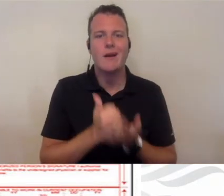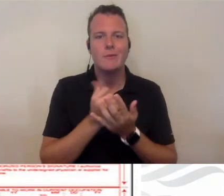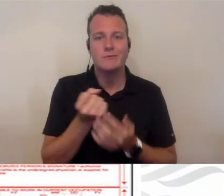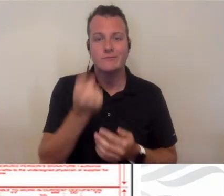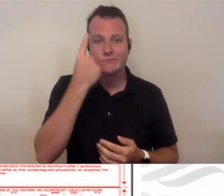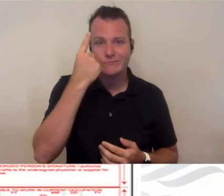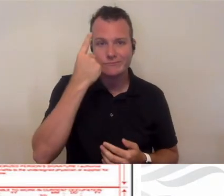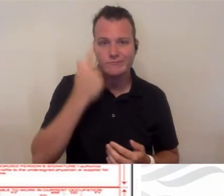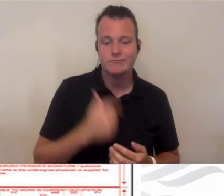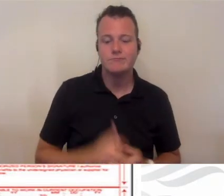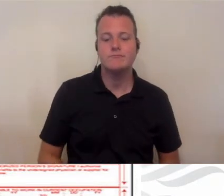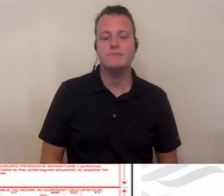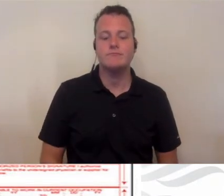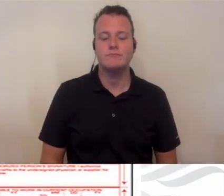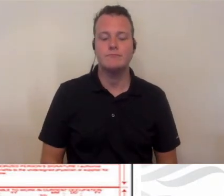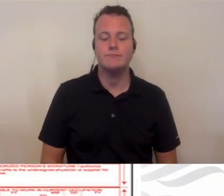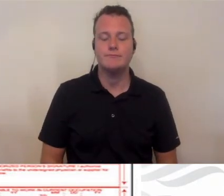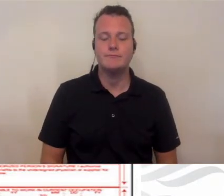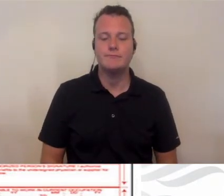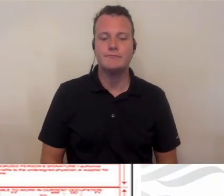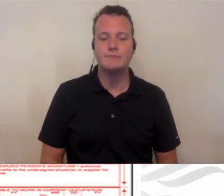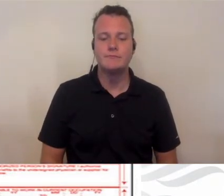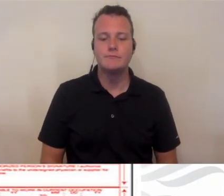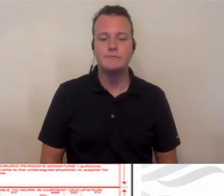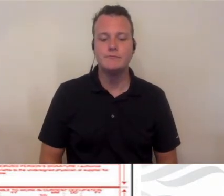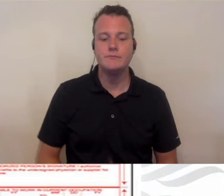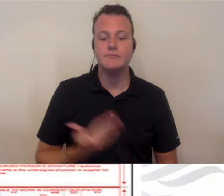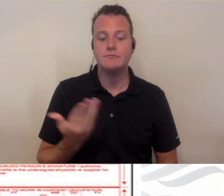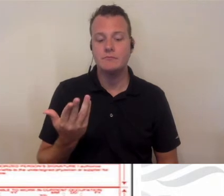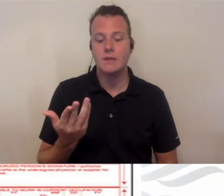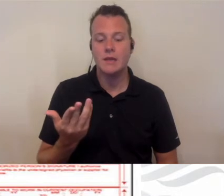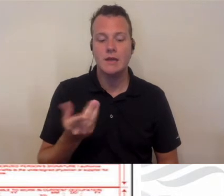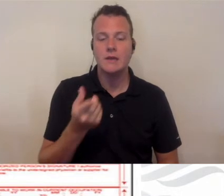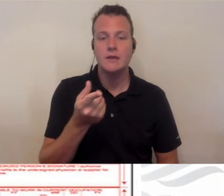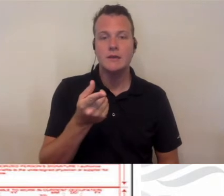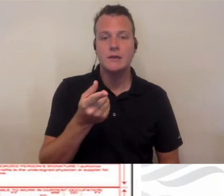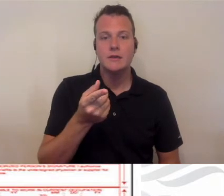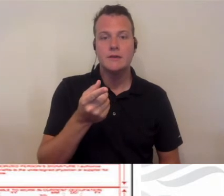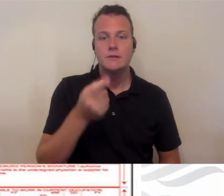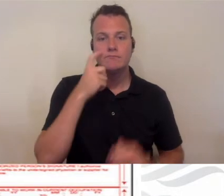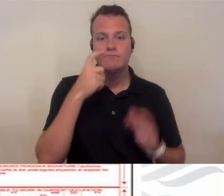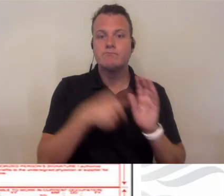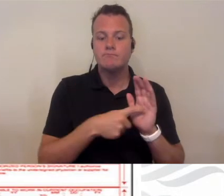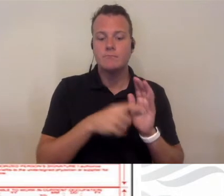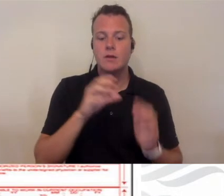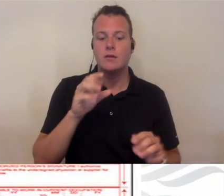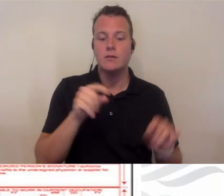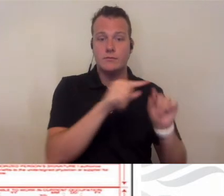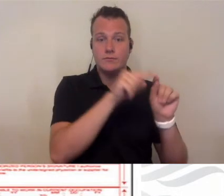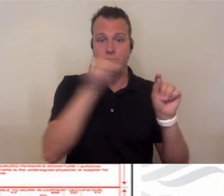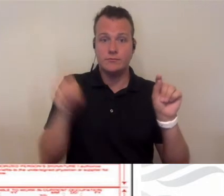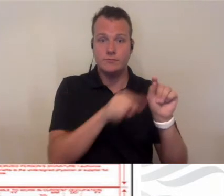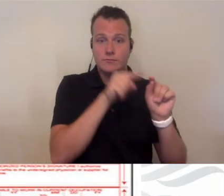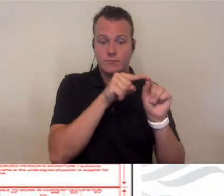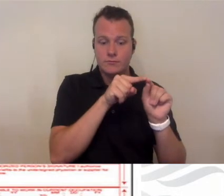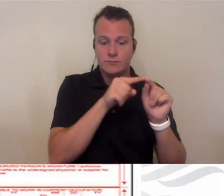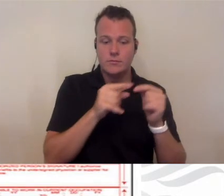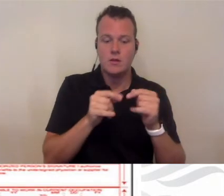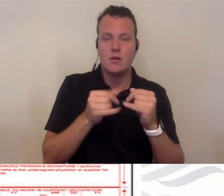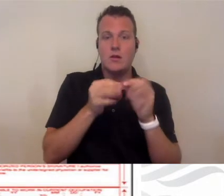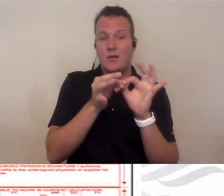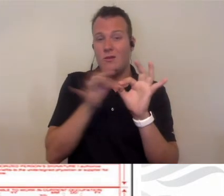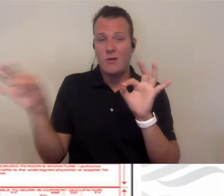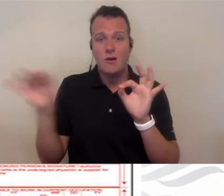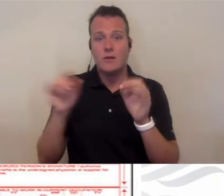of sense. So you can see where the number, or where the oval is, the long number. If